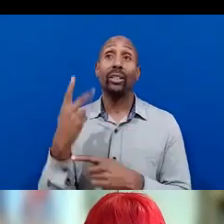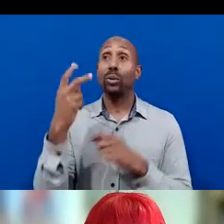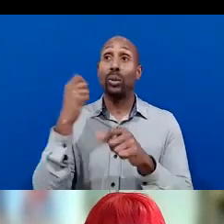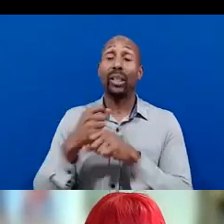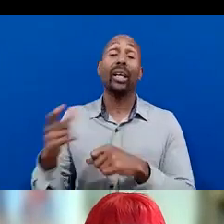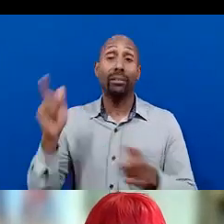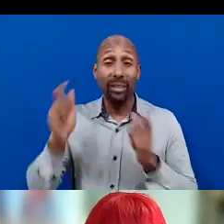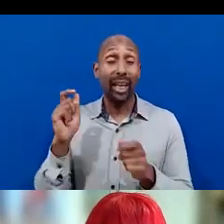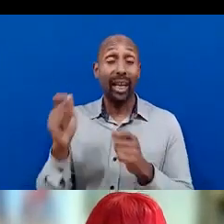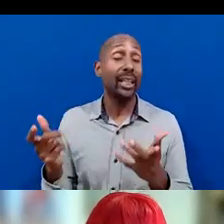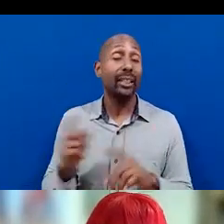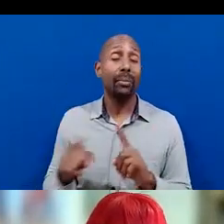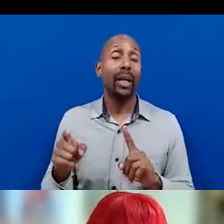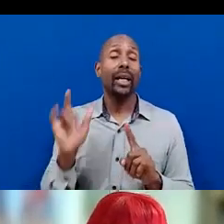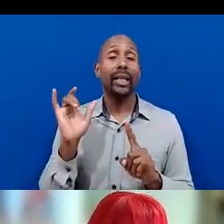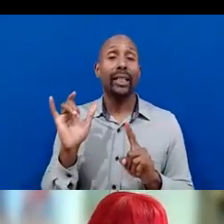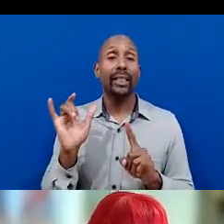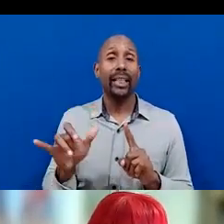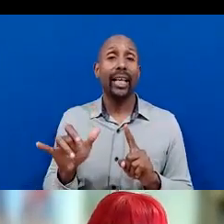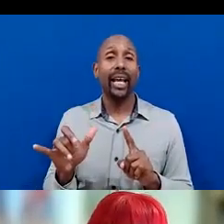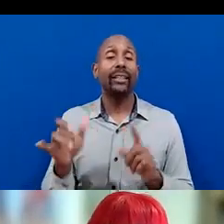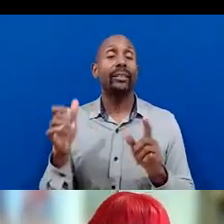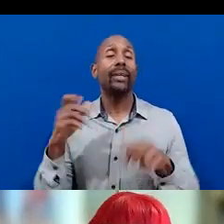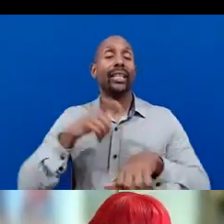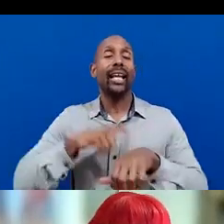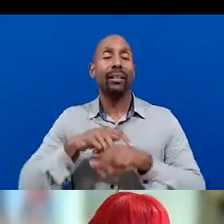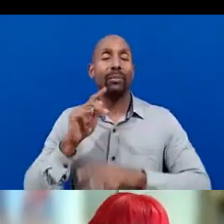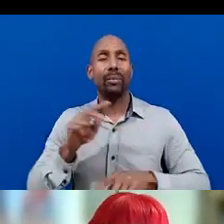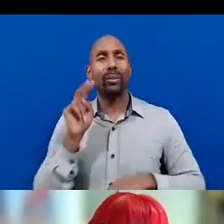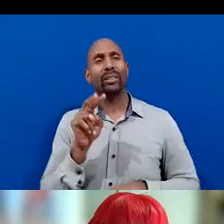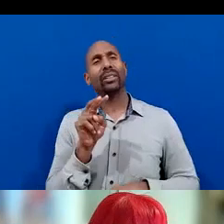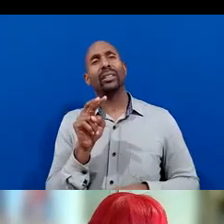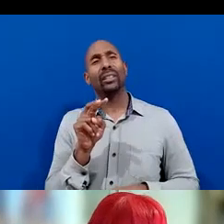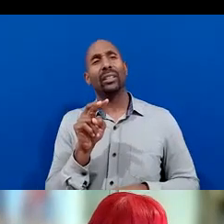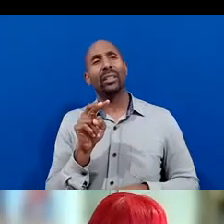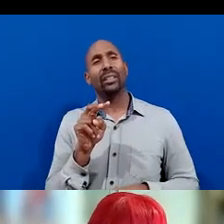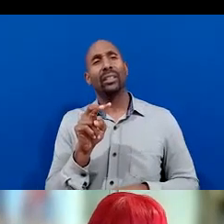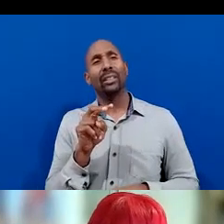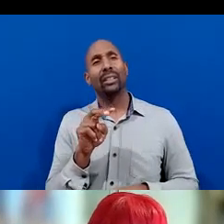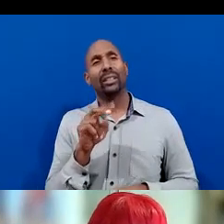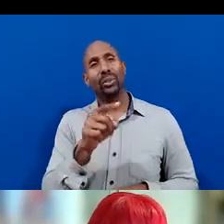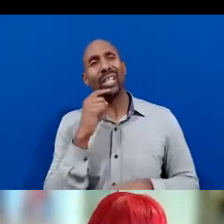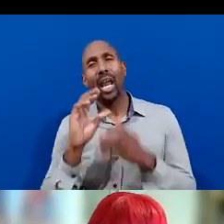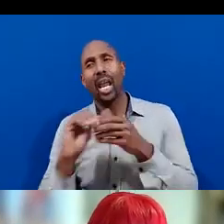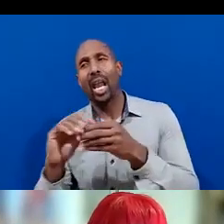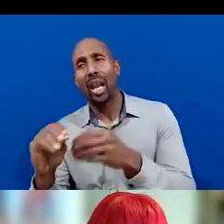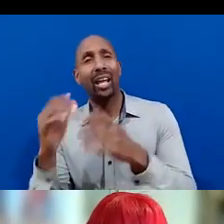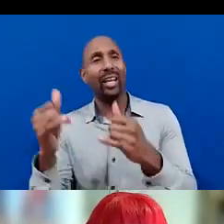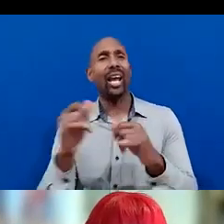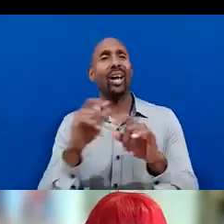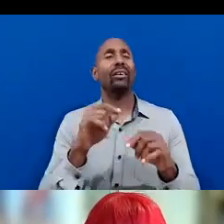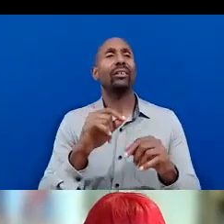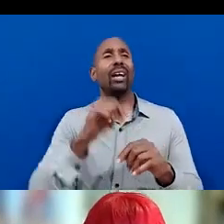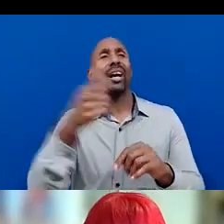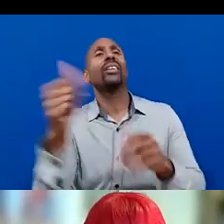can really lead to a lot of distrust of our messaging and other, messaging coming